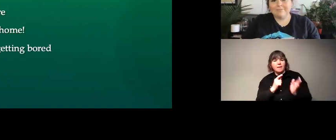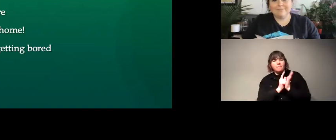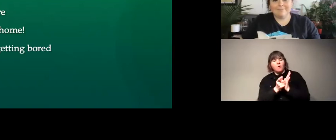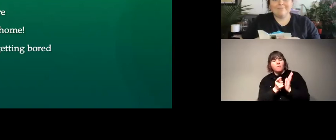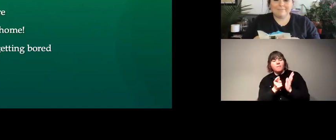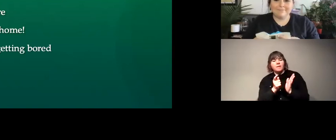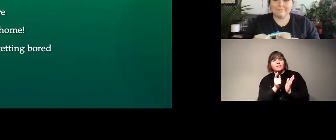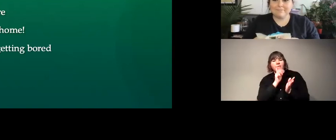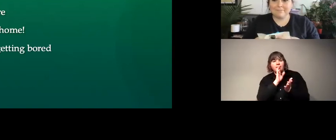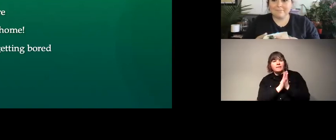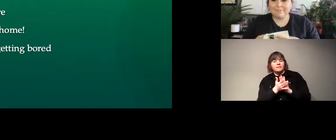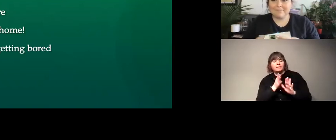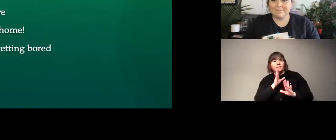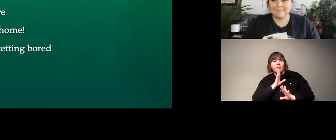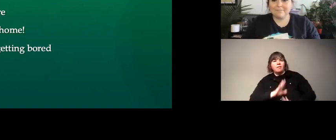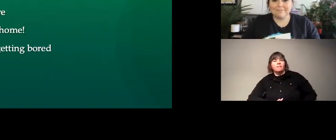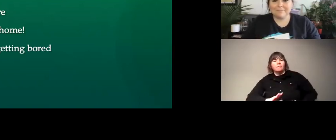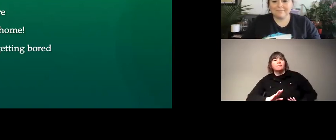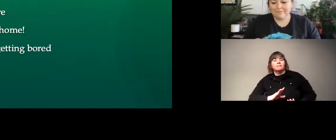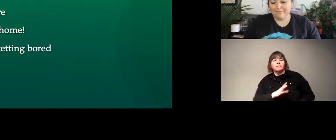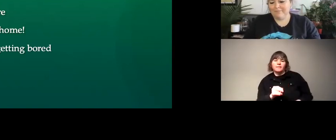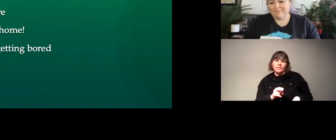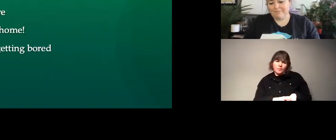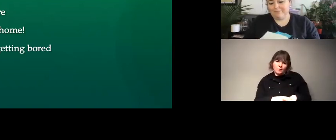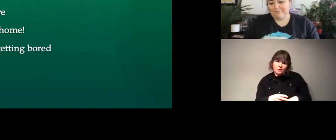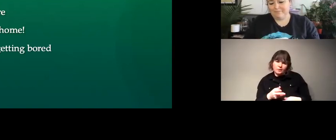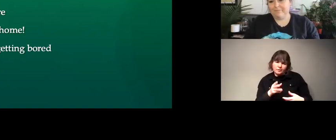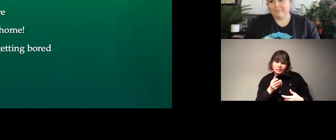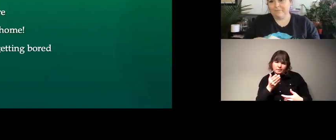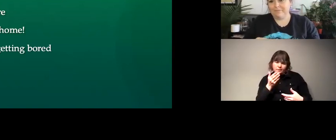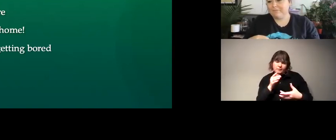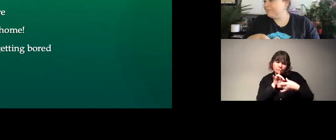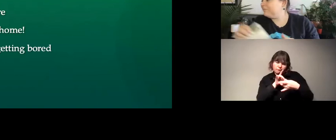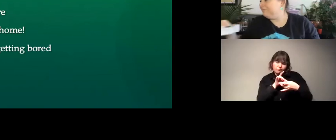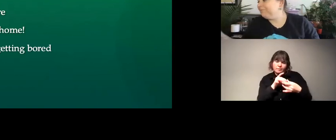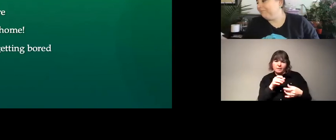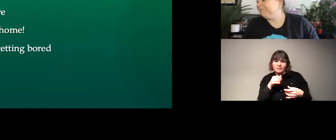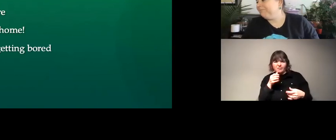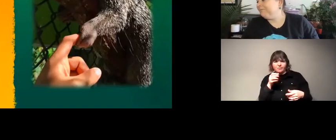peace and calm, and of course, get that not a lot of people get to do.